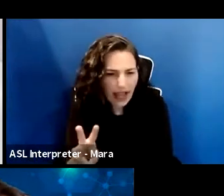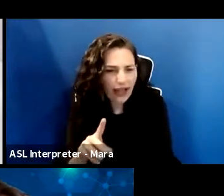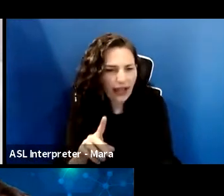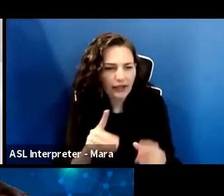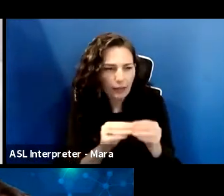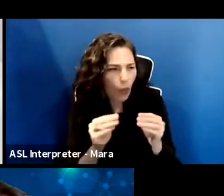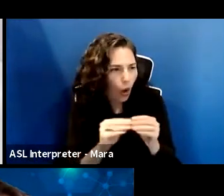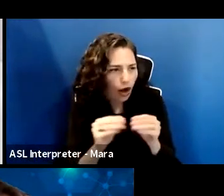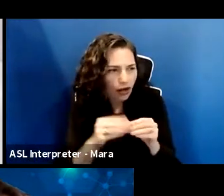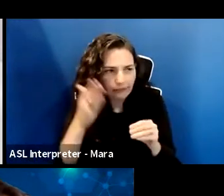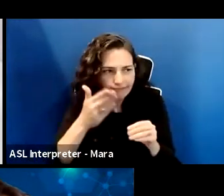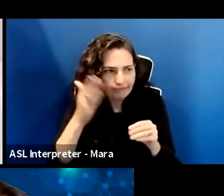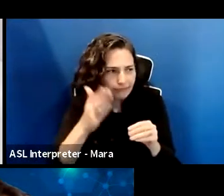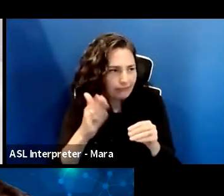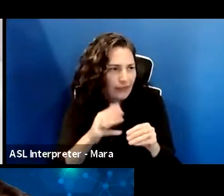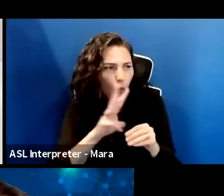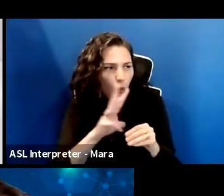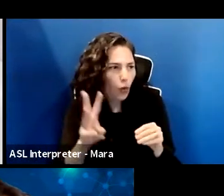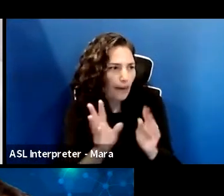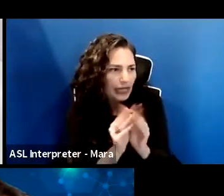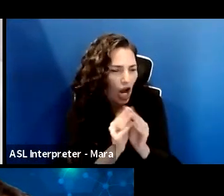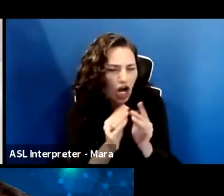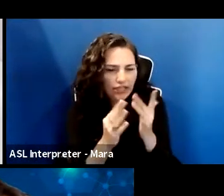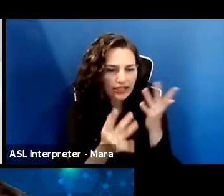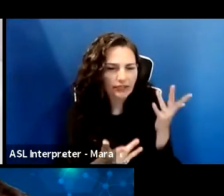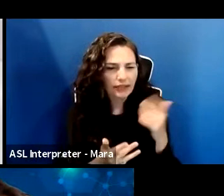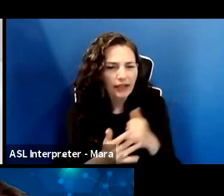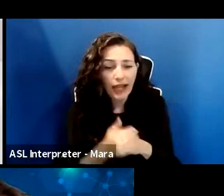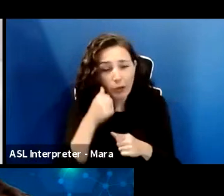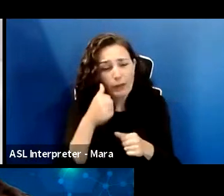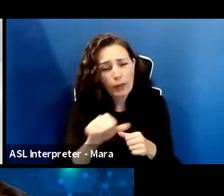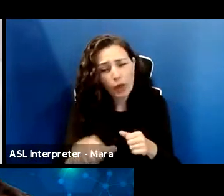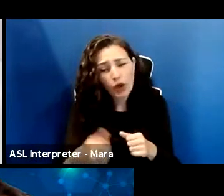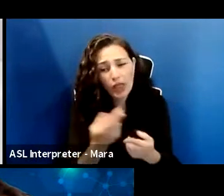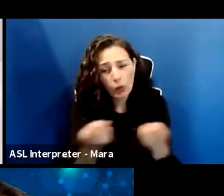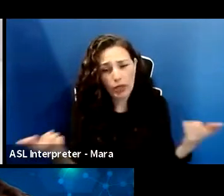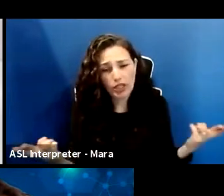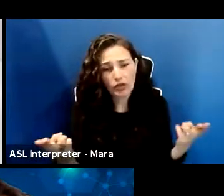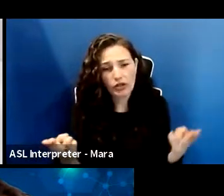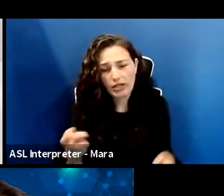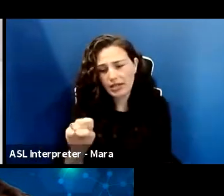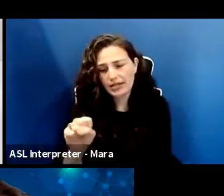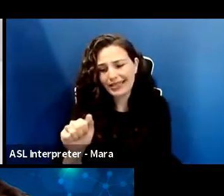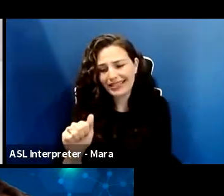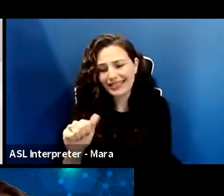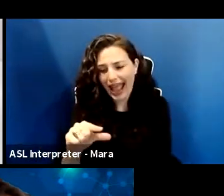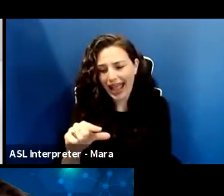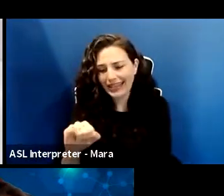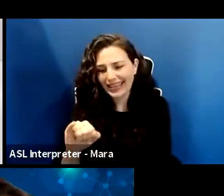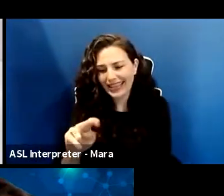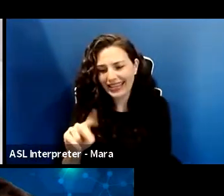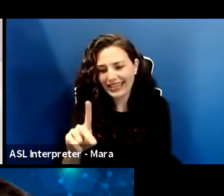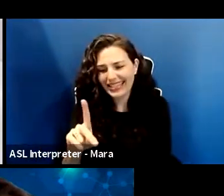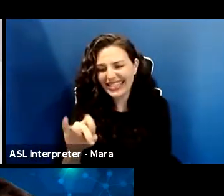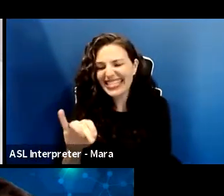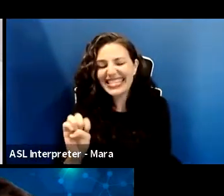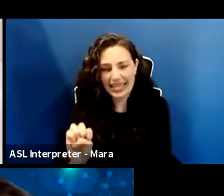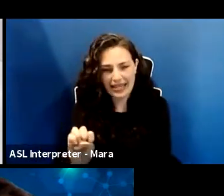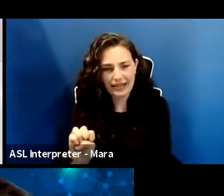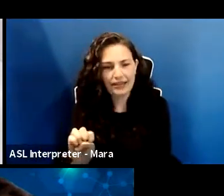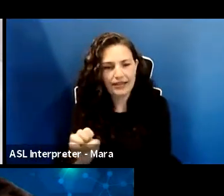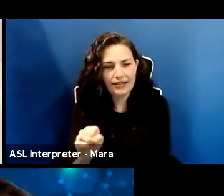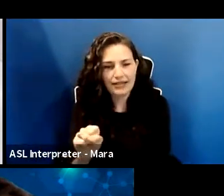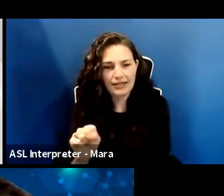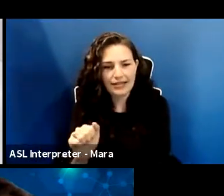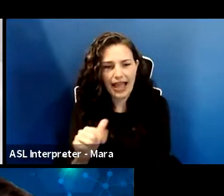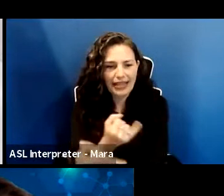webinars available. The other thing I'll note for you is there's other resources out there. SAG-Indie is a great one that I want to mention. SAG-Indie operates